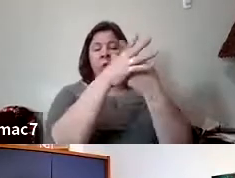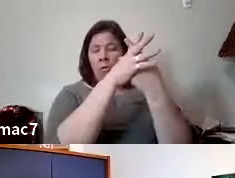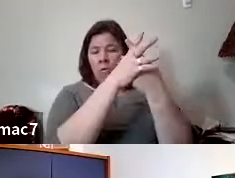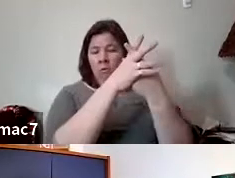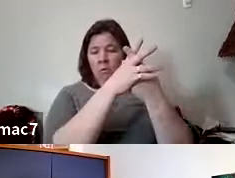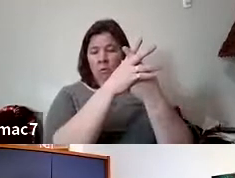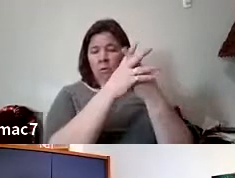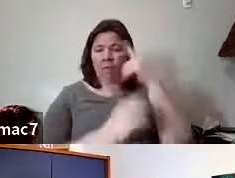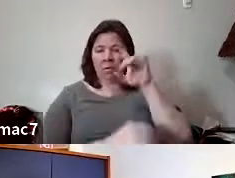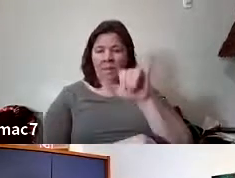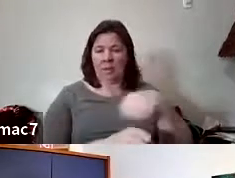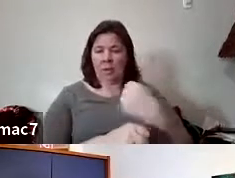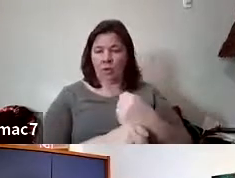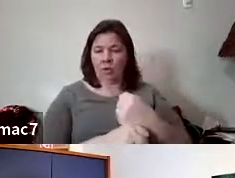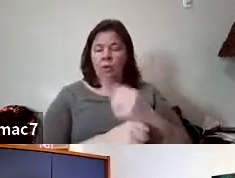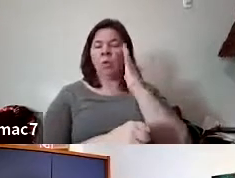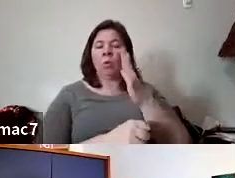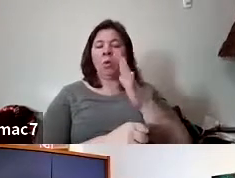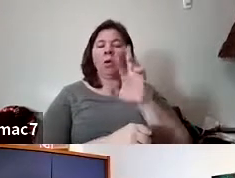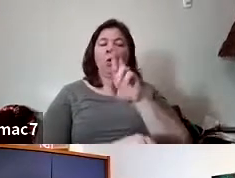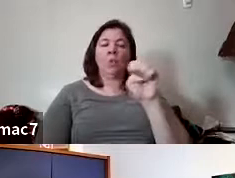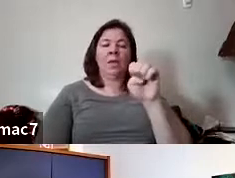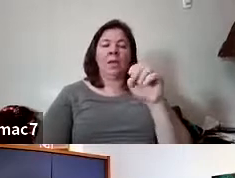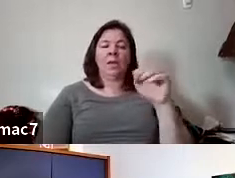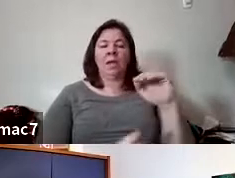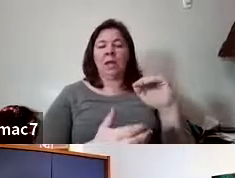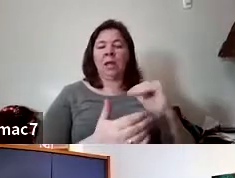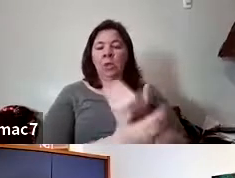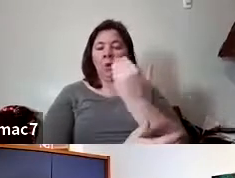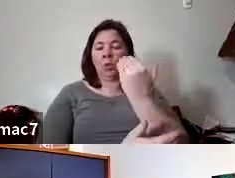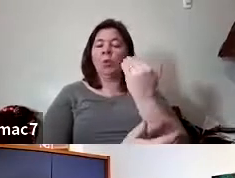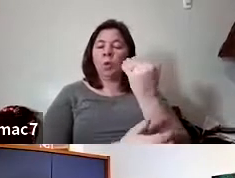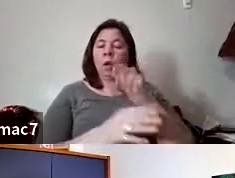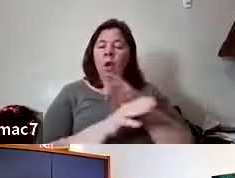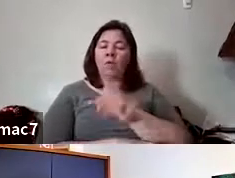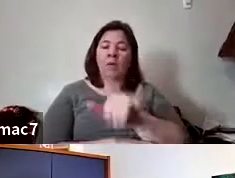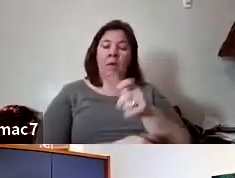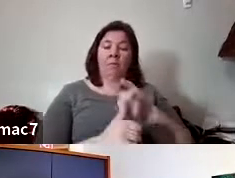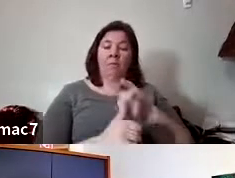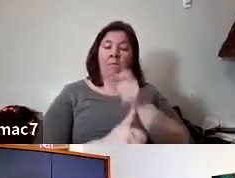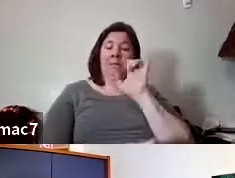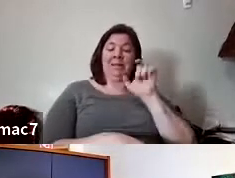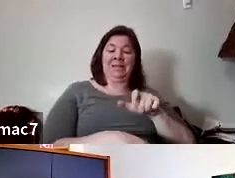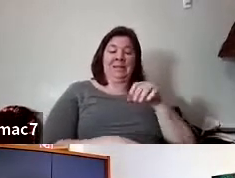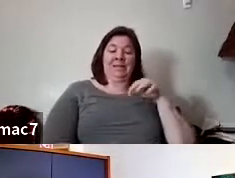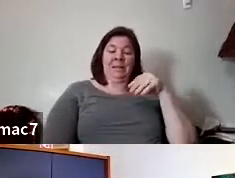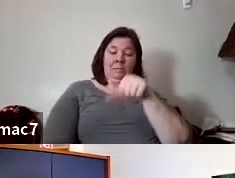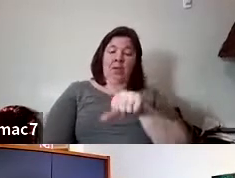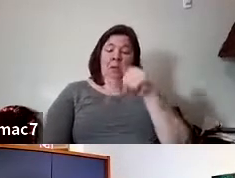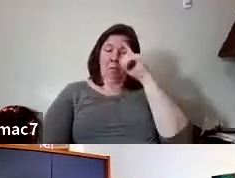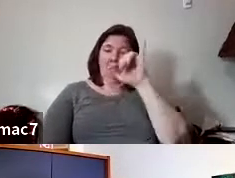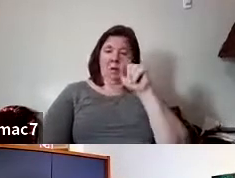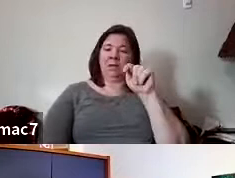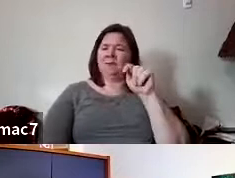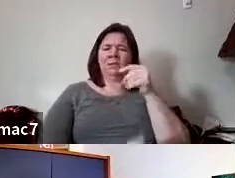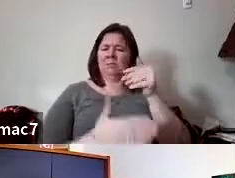for the year, and then we will need to renew it after. But David might be right. It's from the date that you actually pay your subscription. But either way,